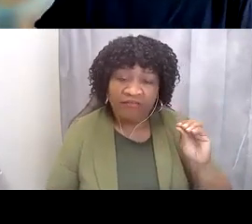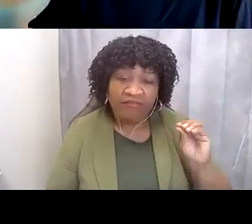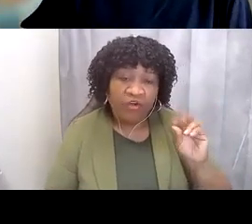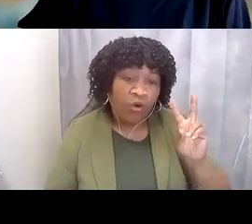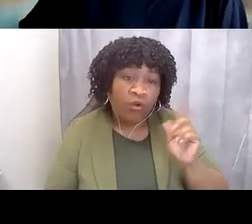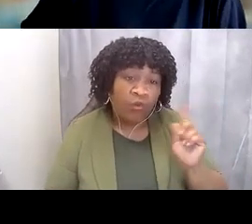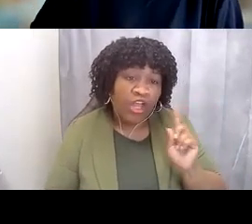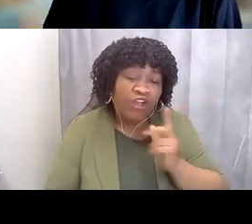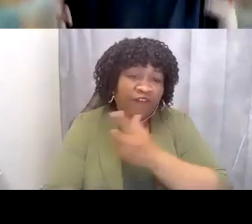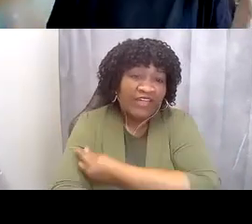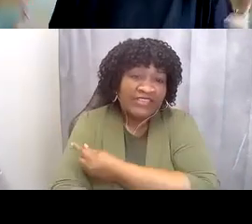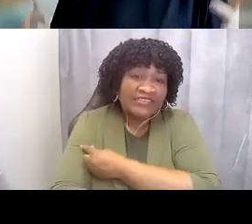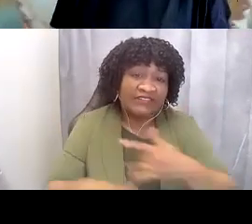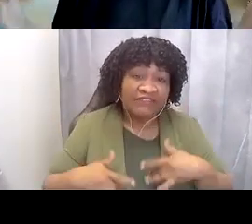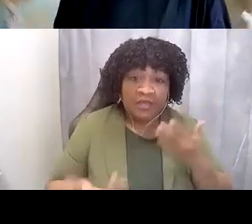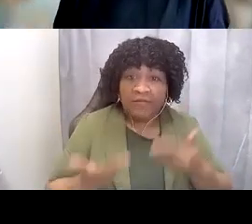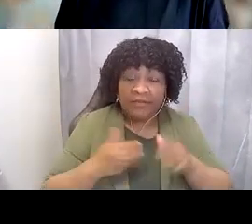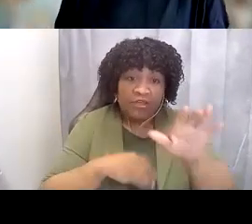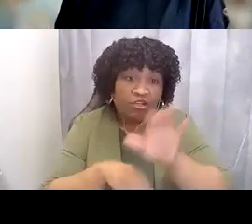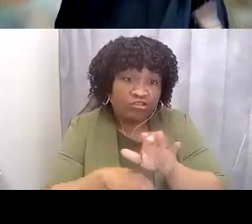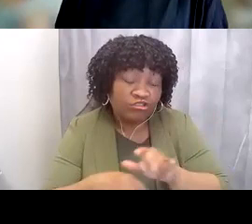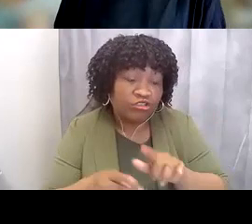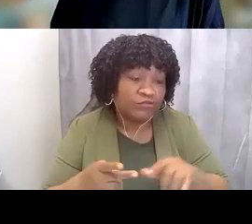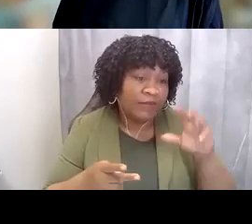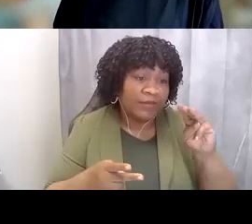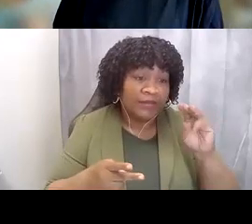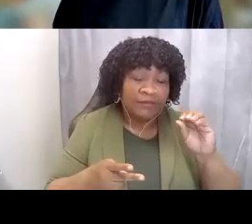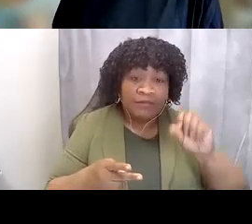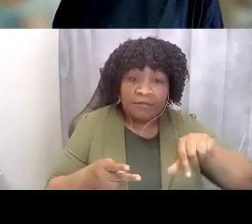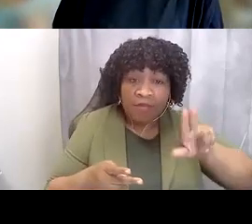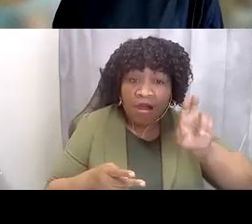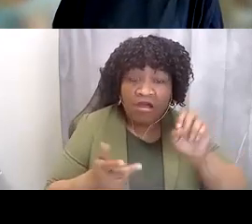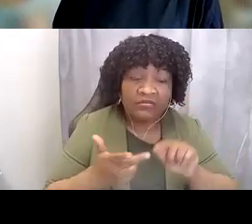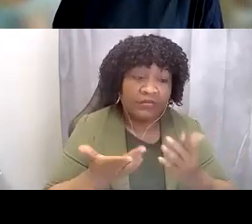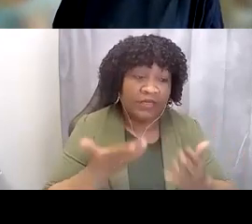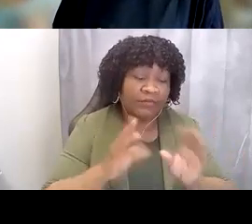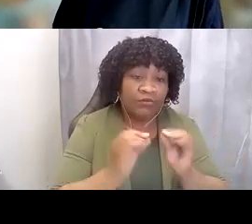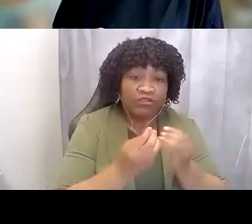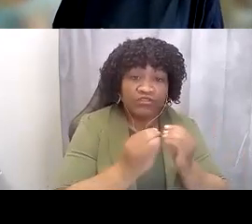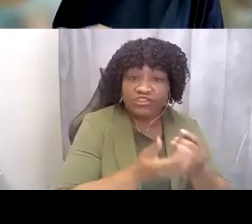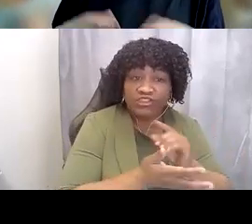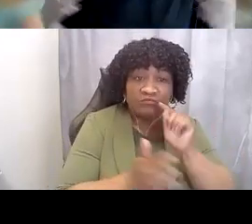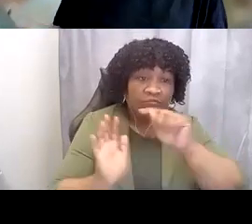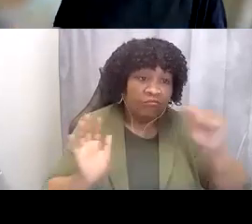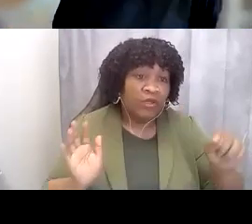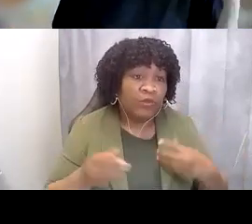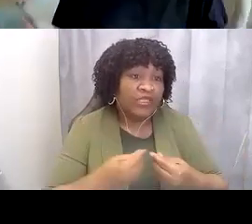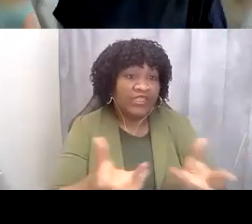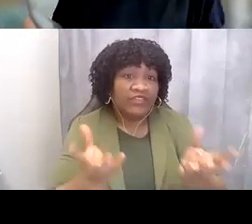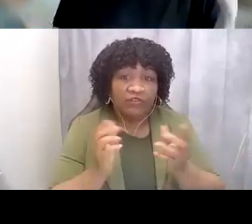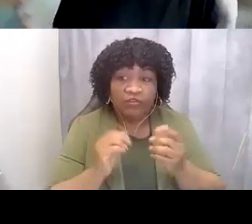happen at like your church or mosque or organization. And we can also provide more